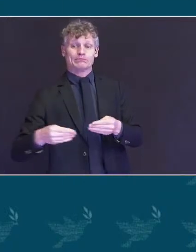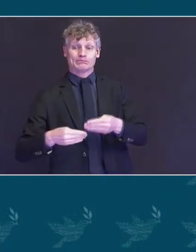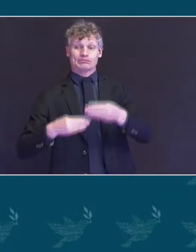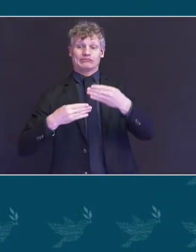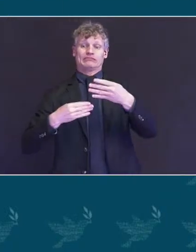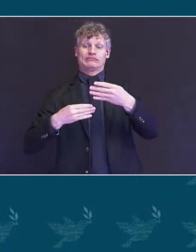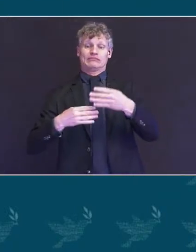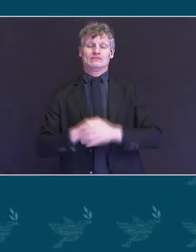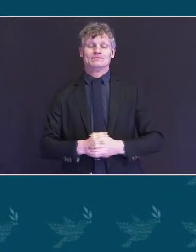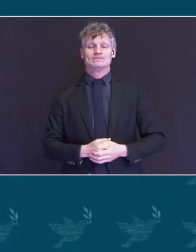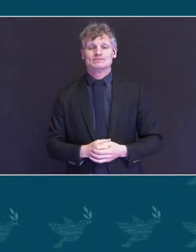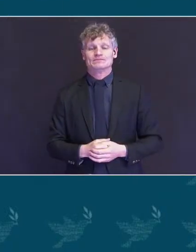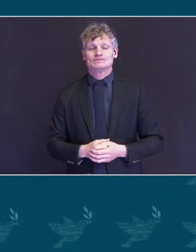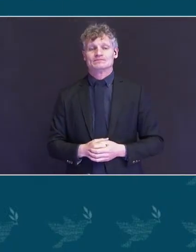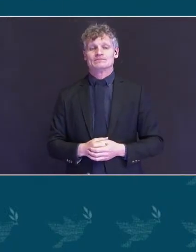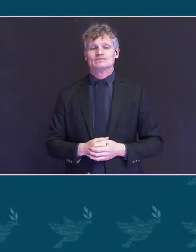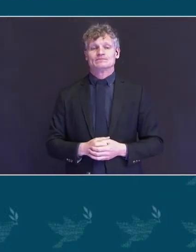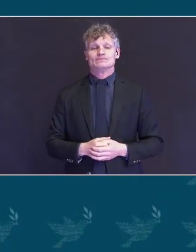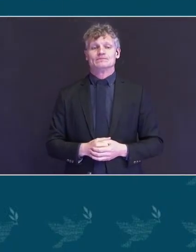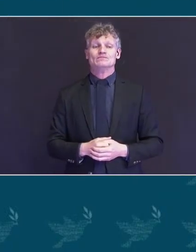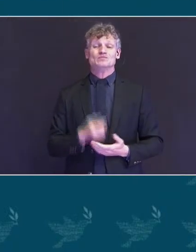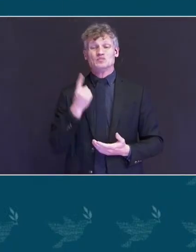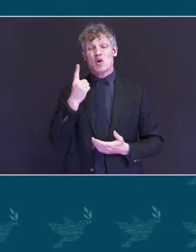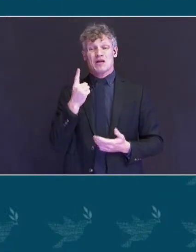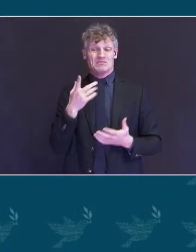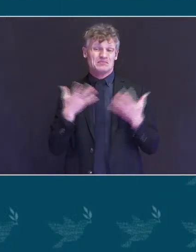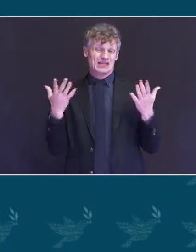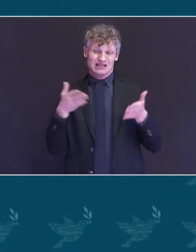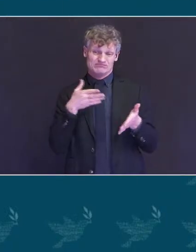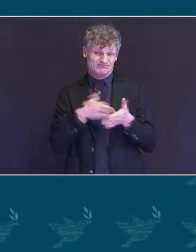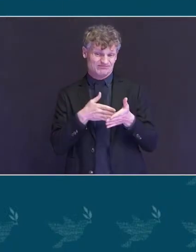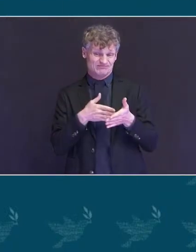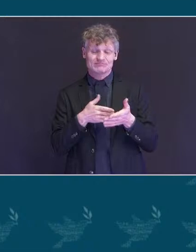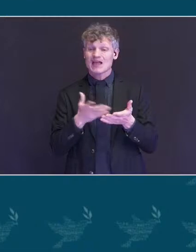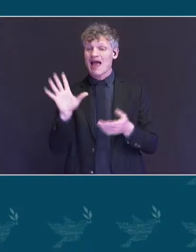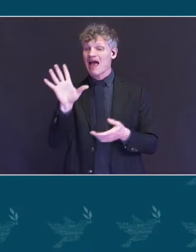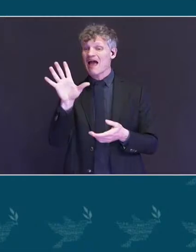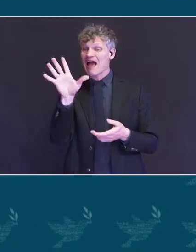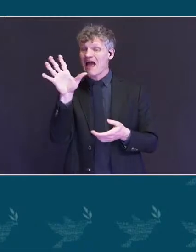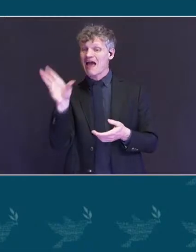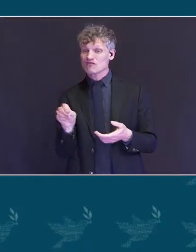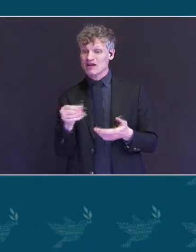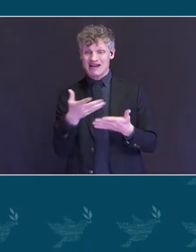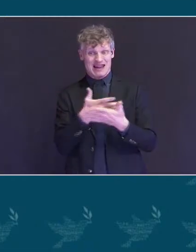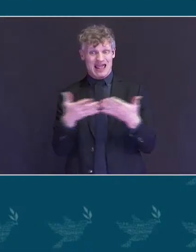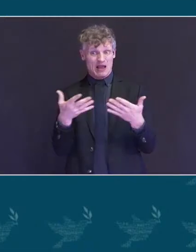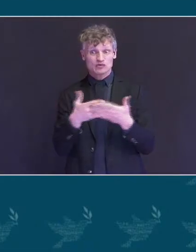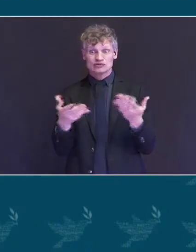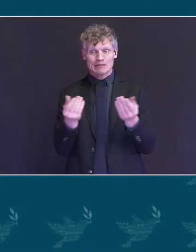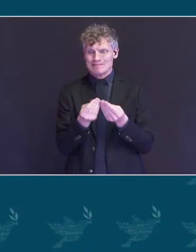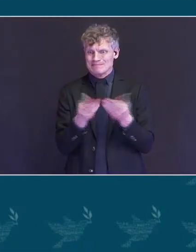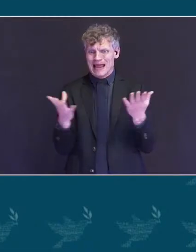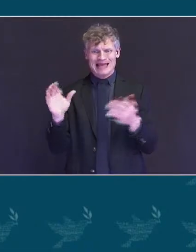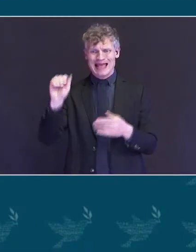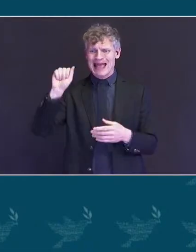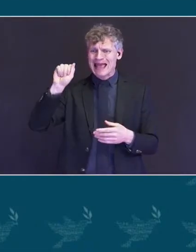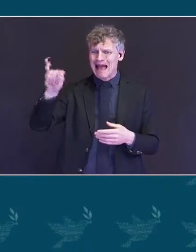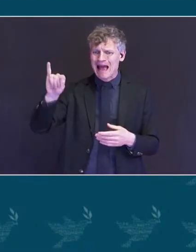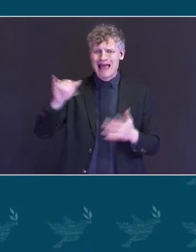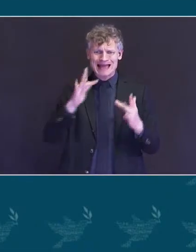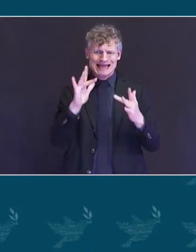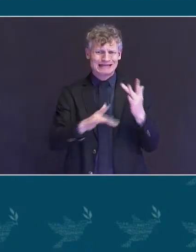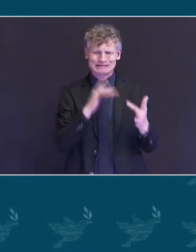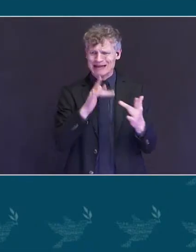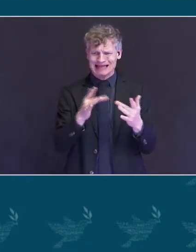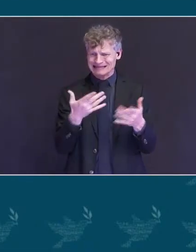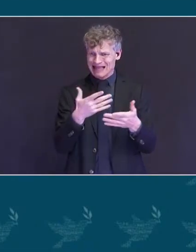One major challenge in the underrepresentation of African languages on the internet and AI-powered tools, which limits access